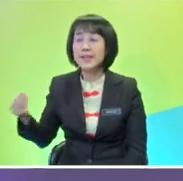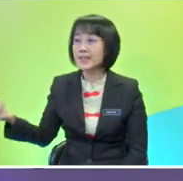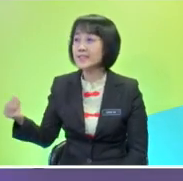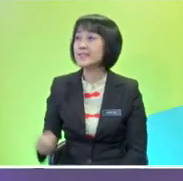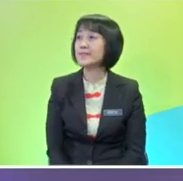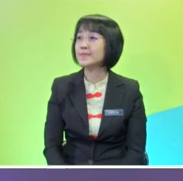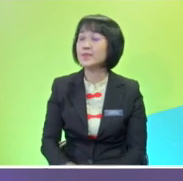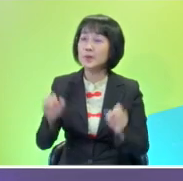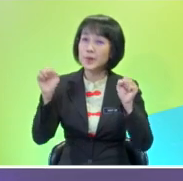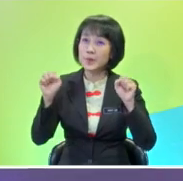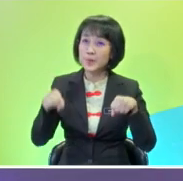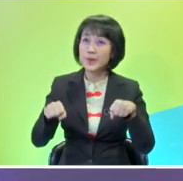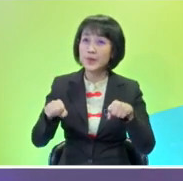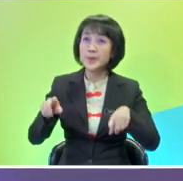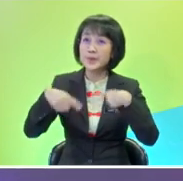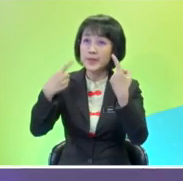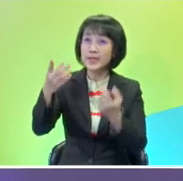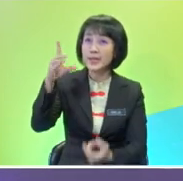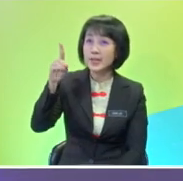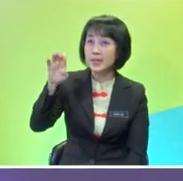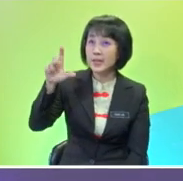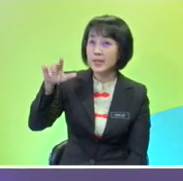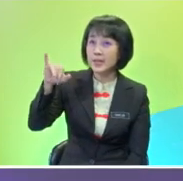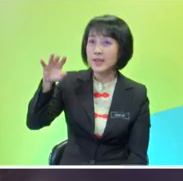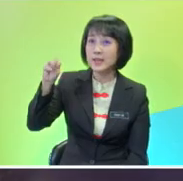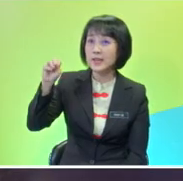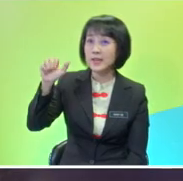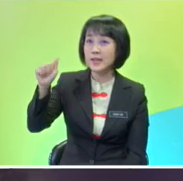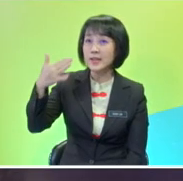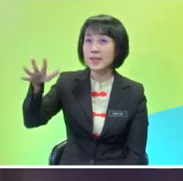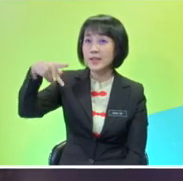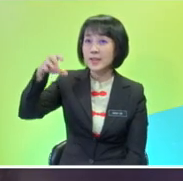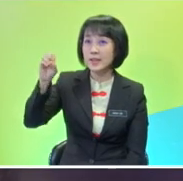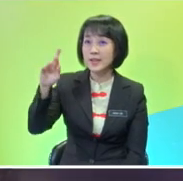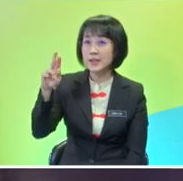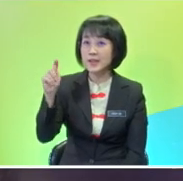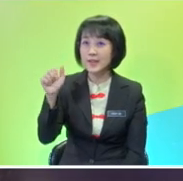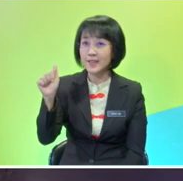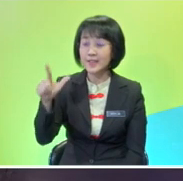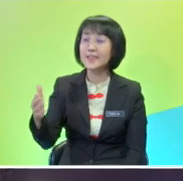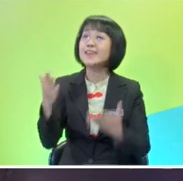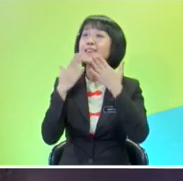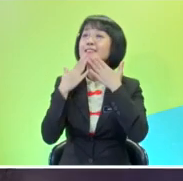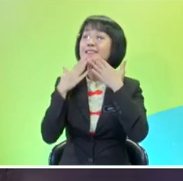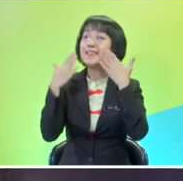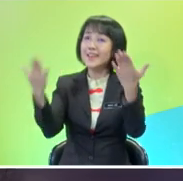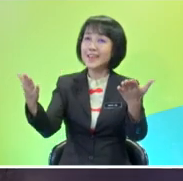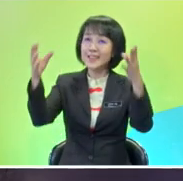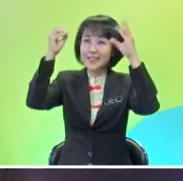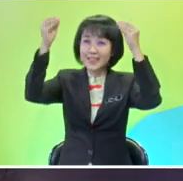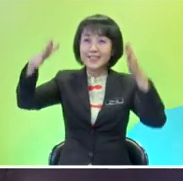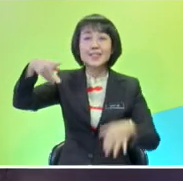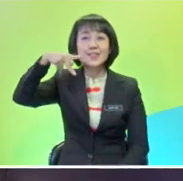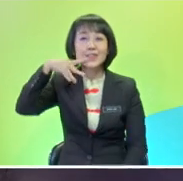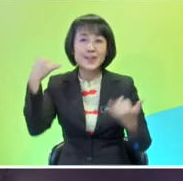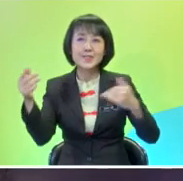can log into the Delima portal. All right, Delima portal. And with that, I would like to say thank you very much, Teacher Prisa, for